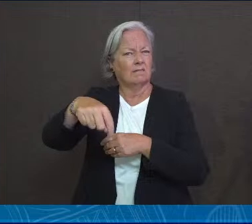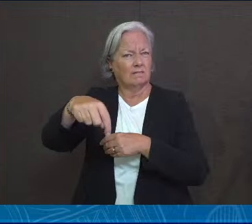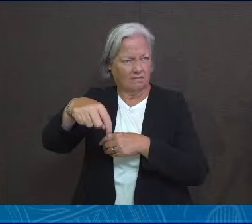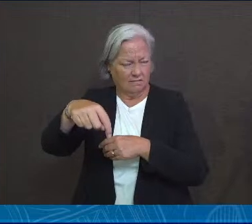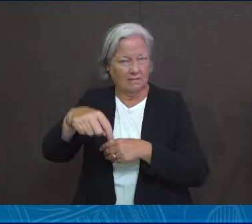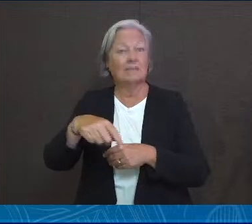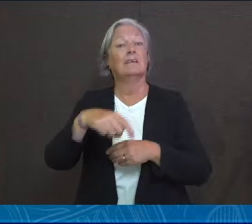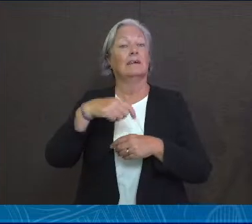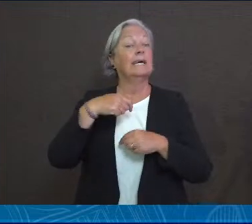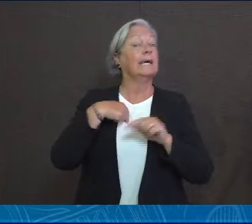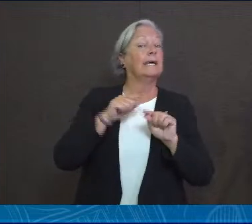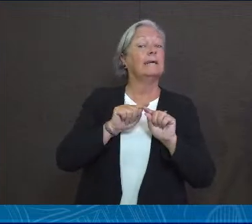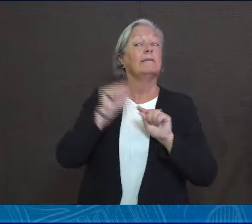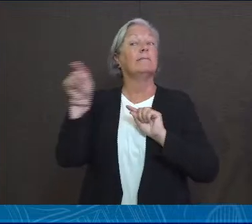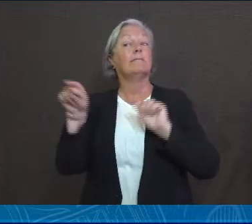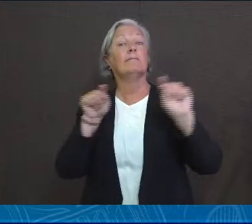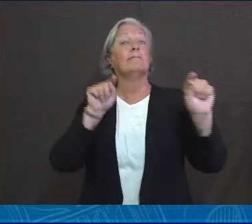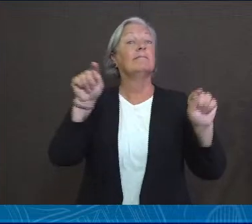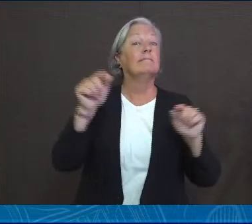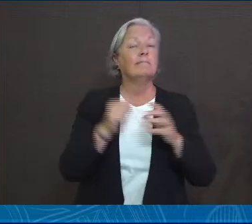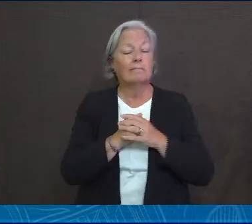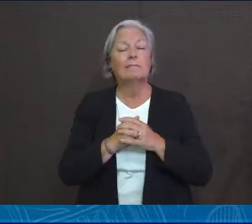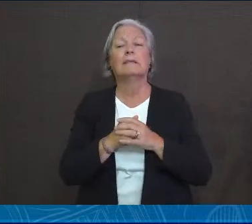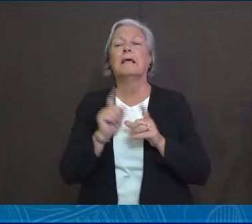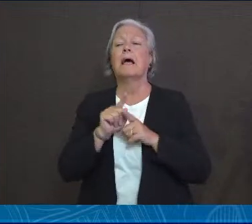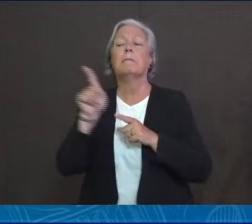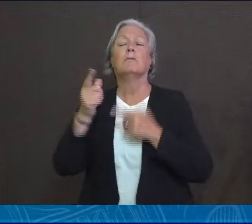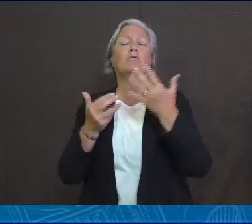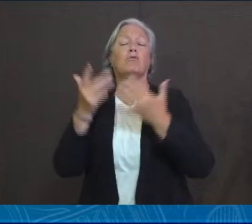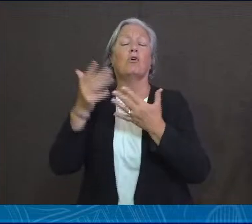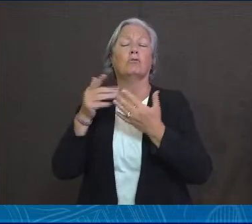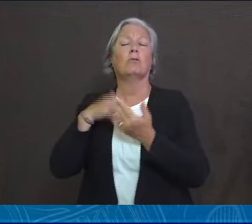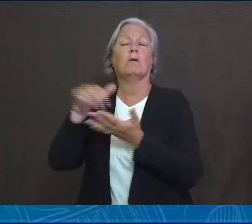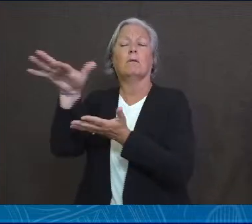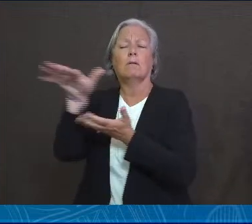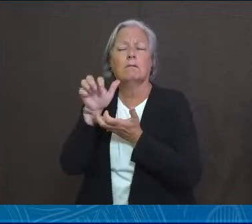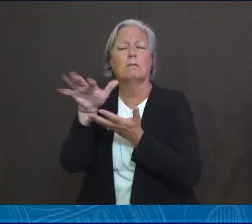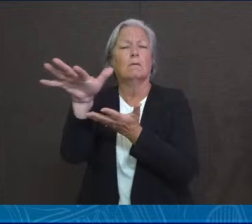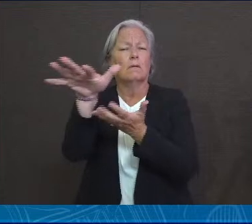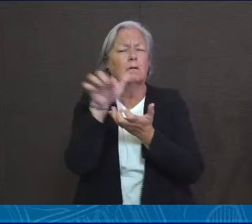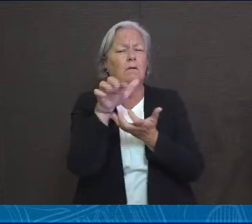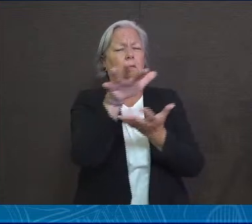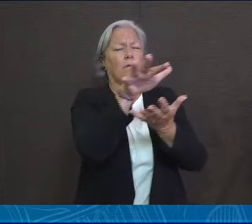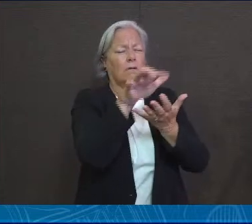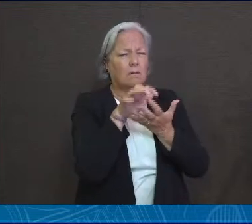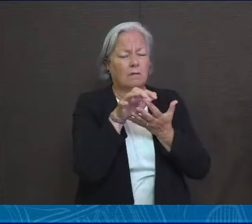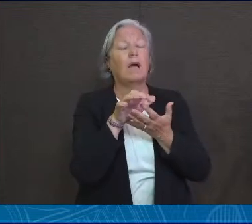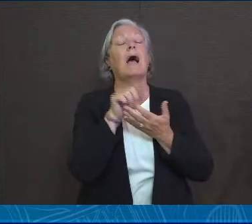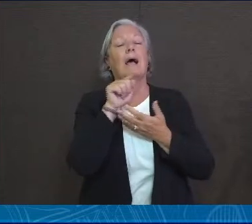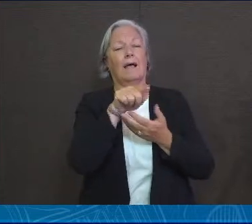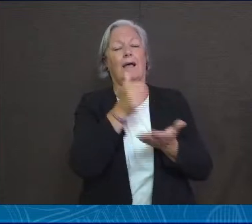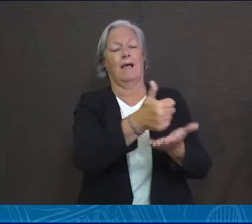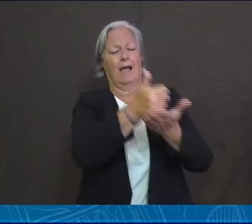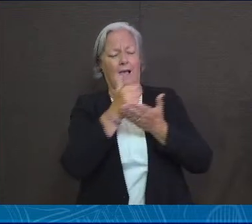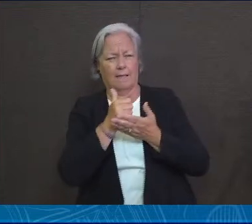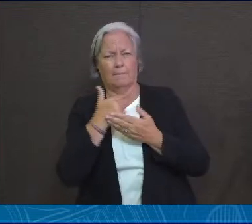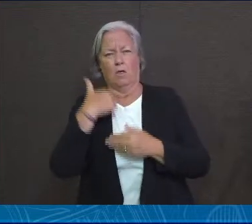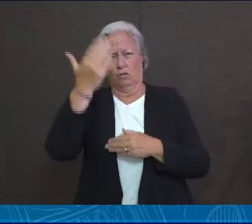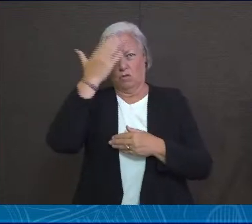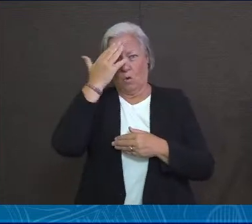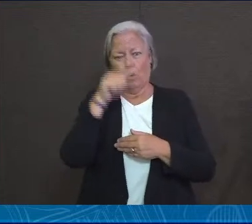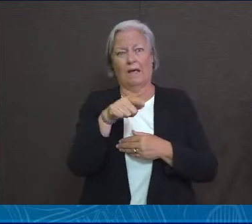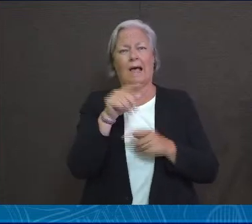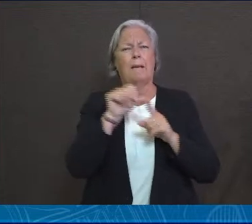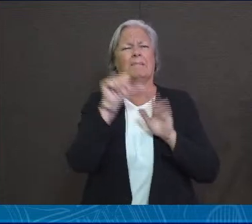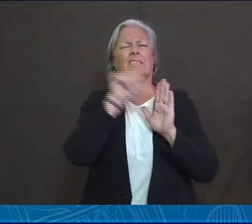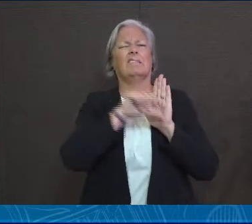out nationally and collected data to help inform damage costing. I think empowering communities to